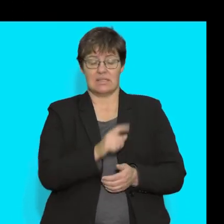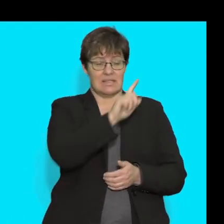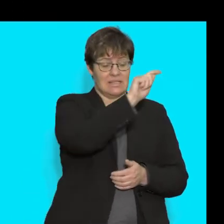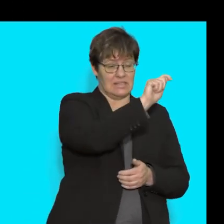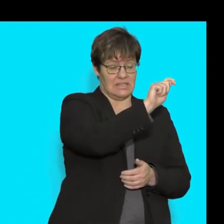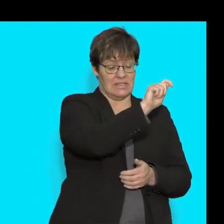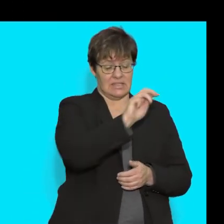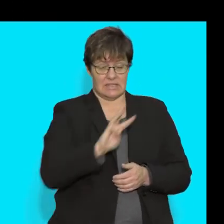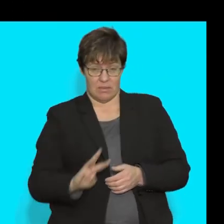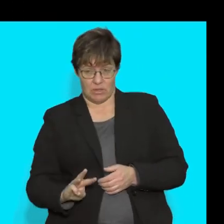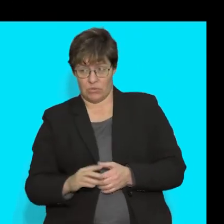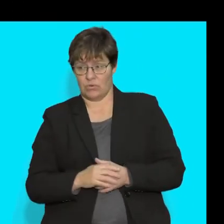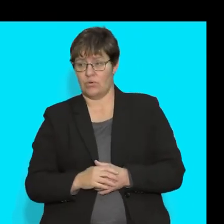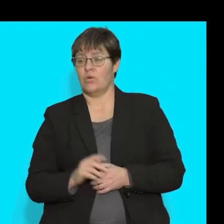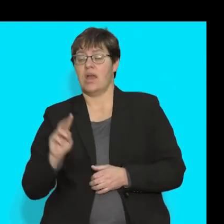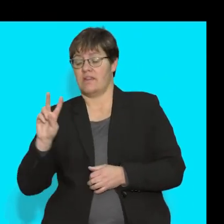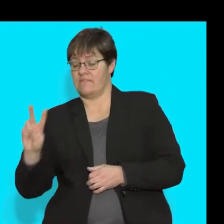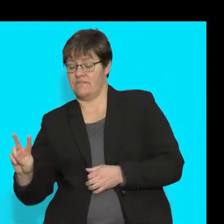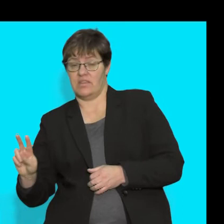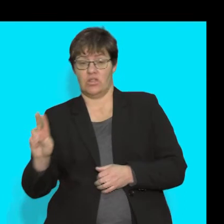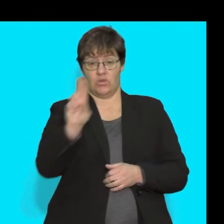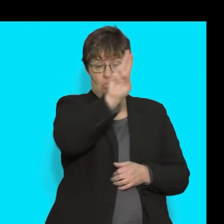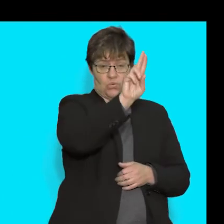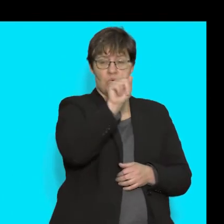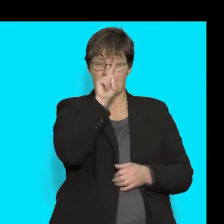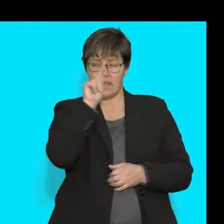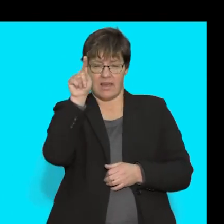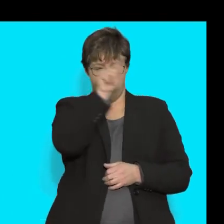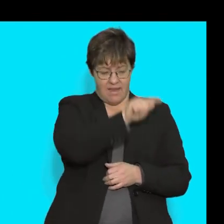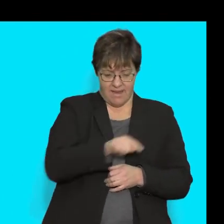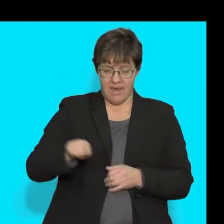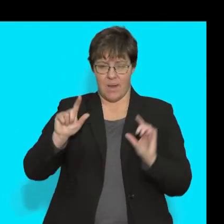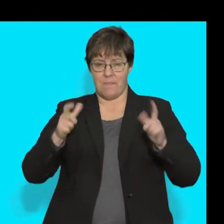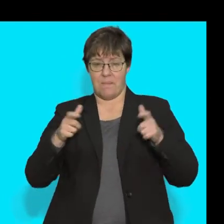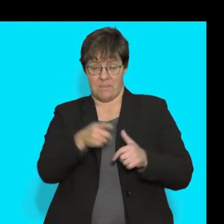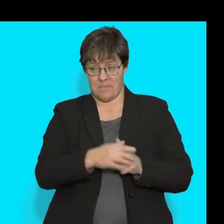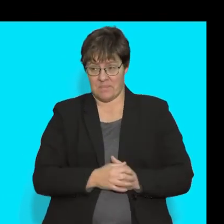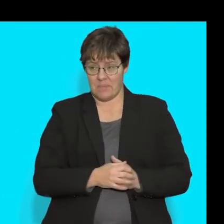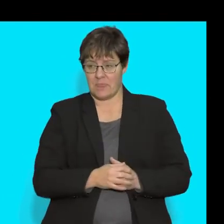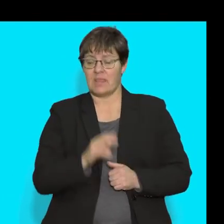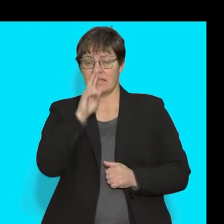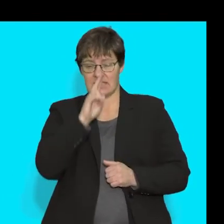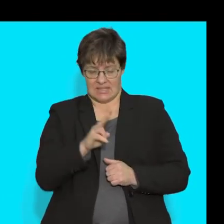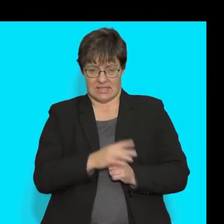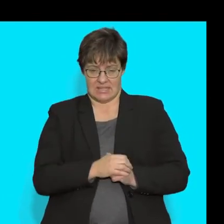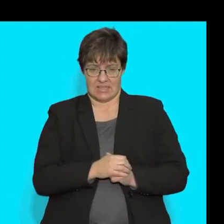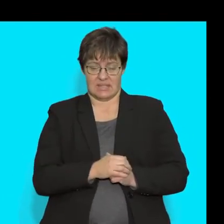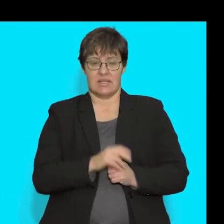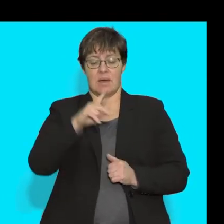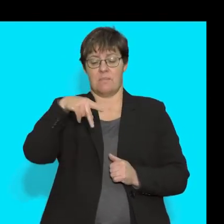the TW and the VU there. So as a result, you can see it makes it